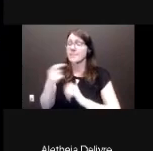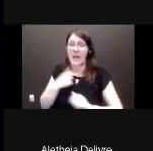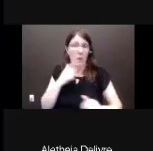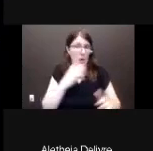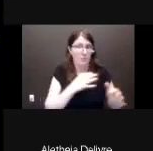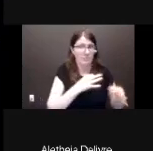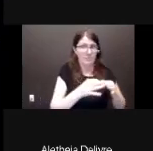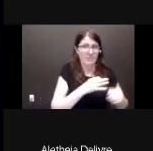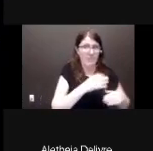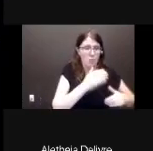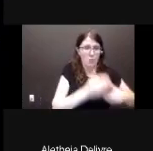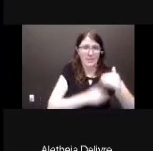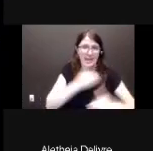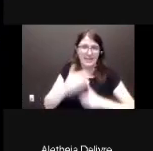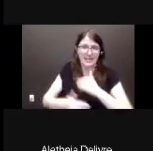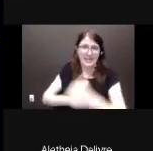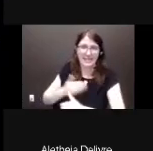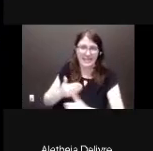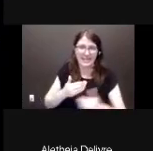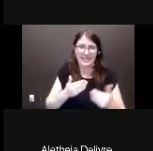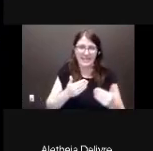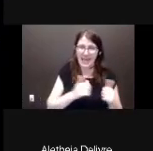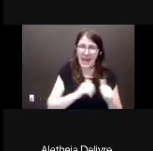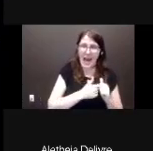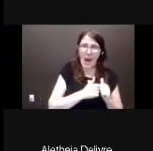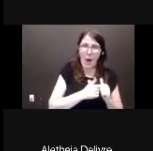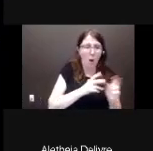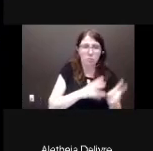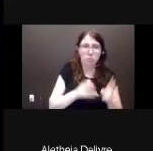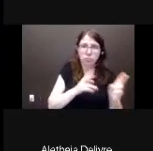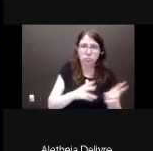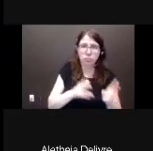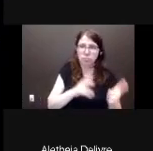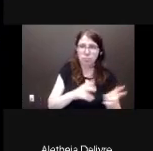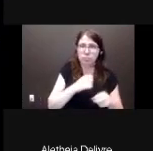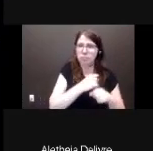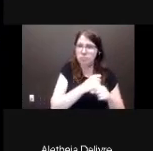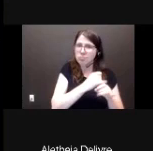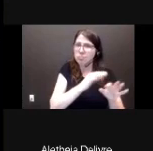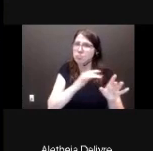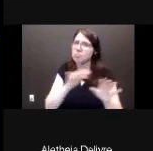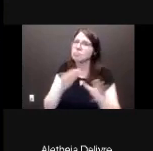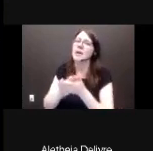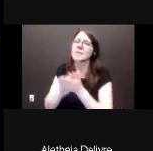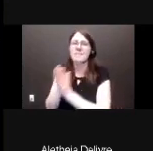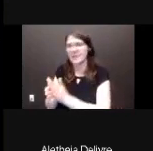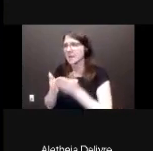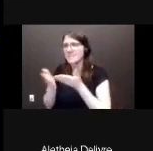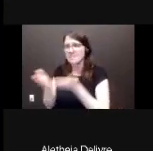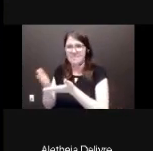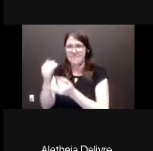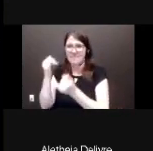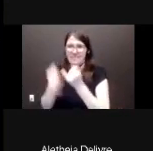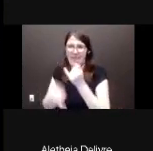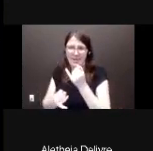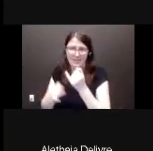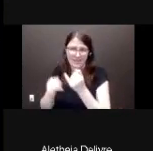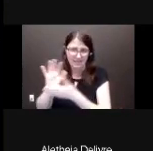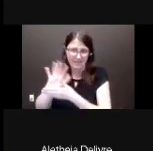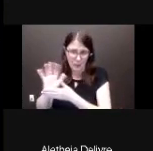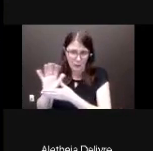is capable of and the things you can do with it. Now, as we were discussing, Camtasia does have a button for you to